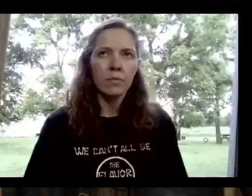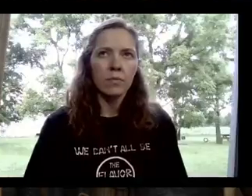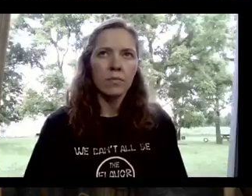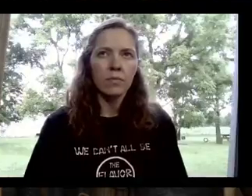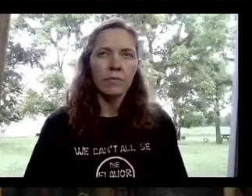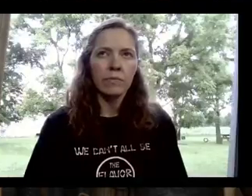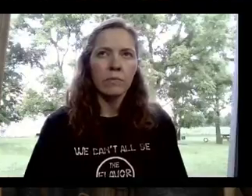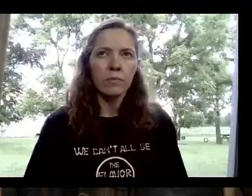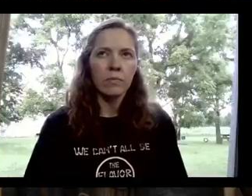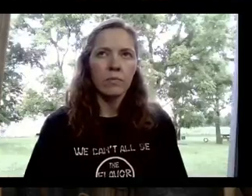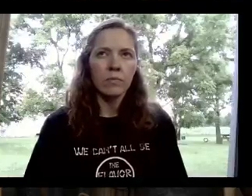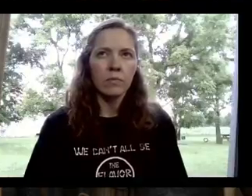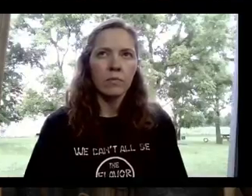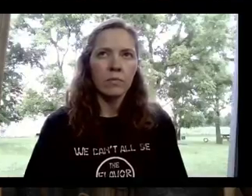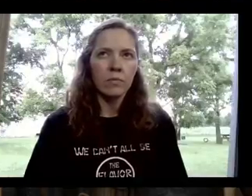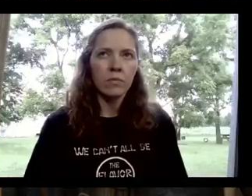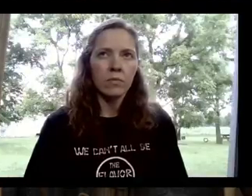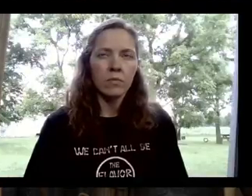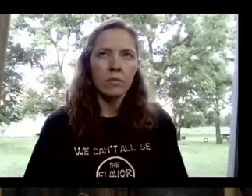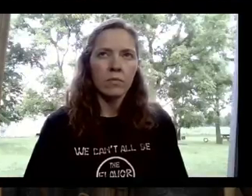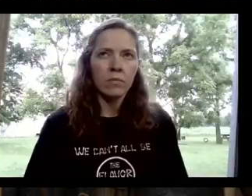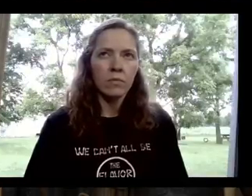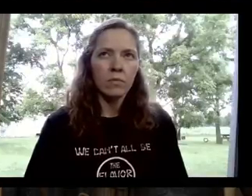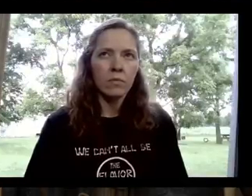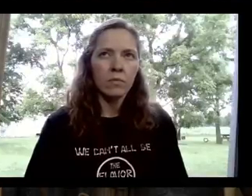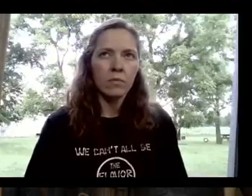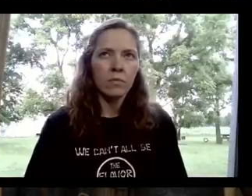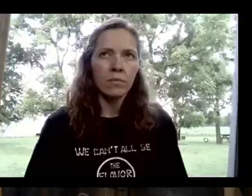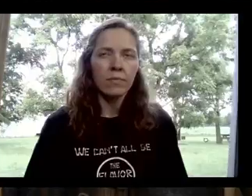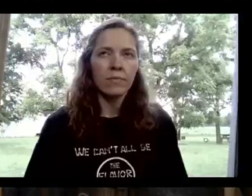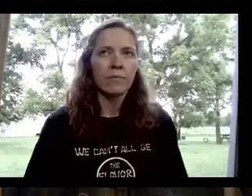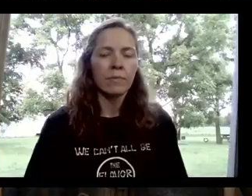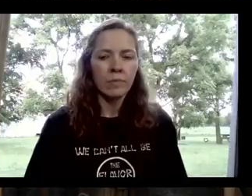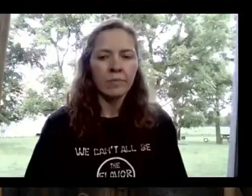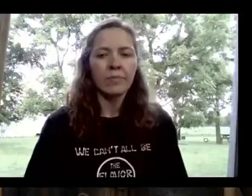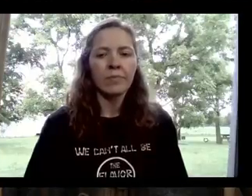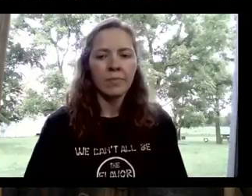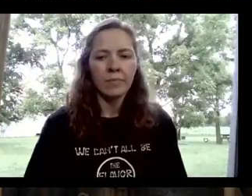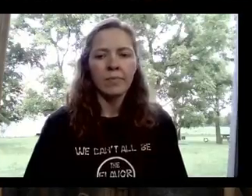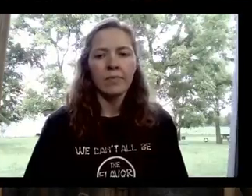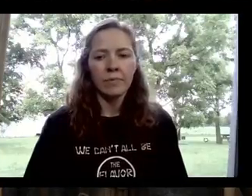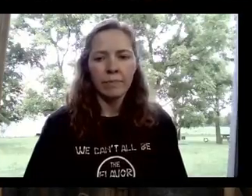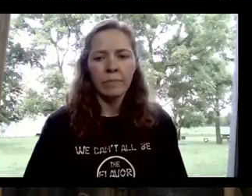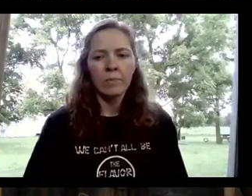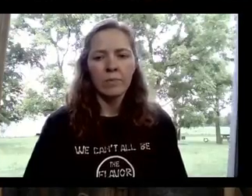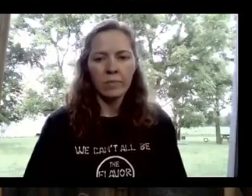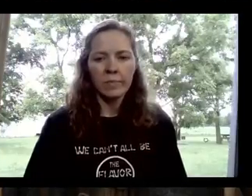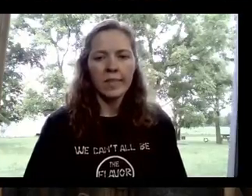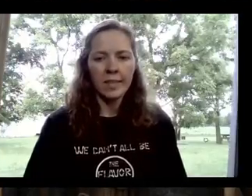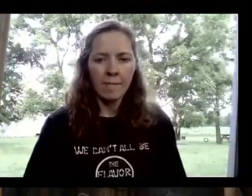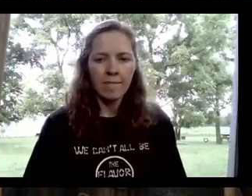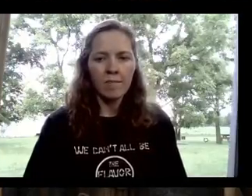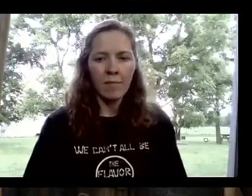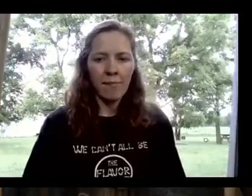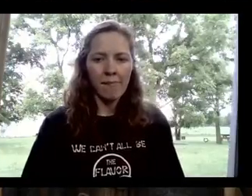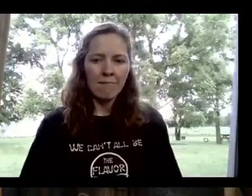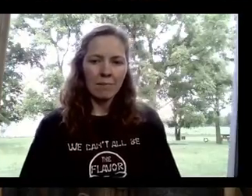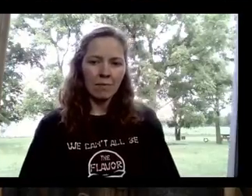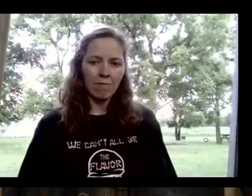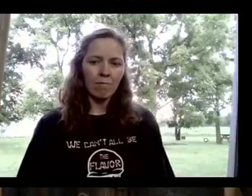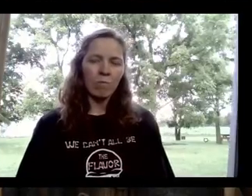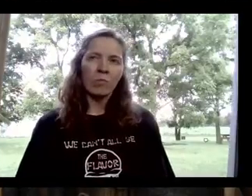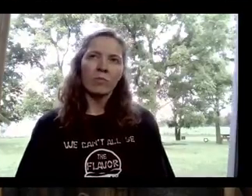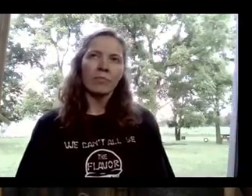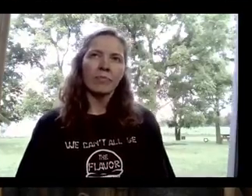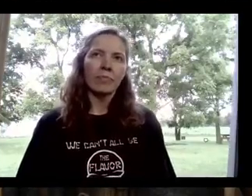iron, and it's very, very soft. It has no structural capability to it whatsoever, but it has a bunch of different alloys in